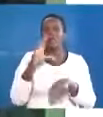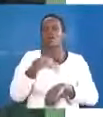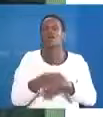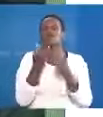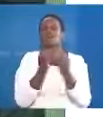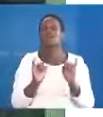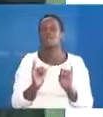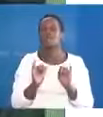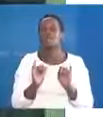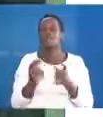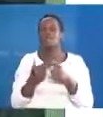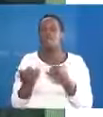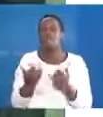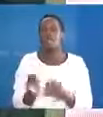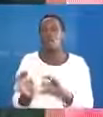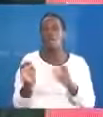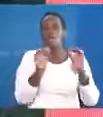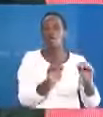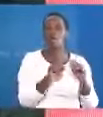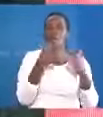Kisha tukaja Harambee House.